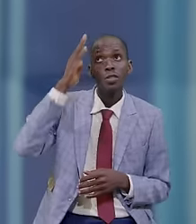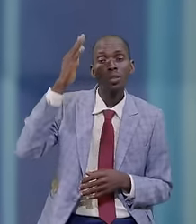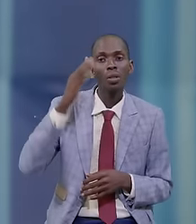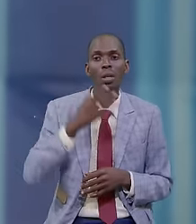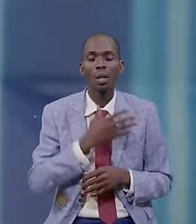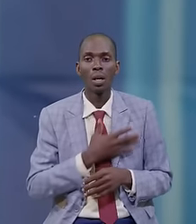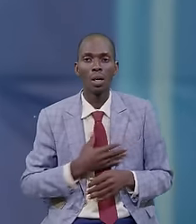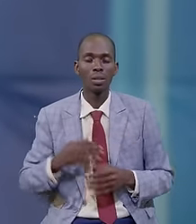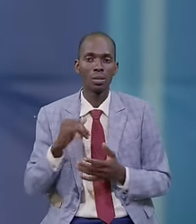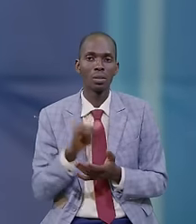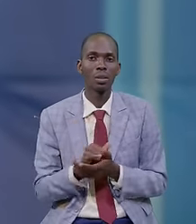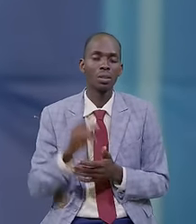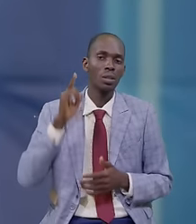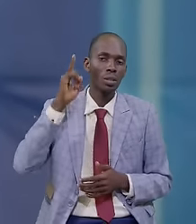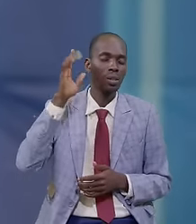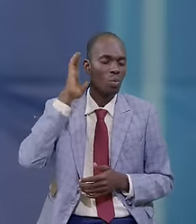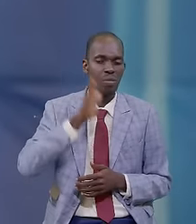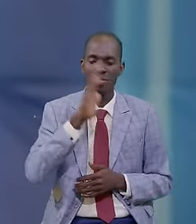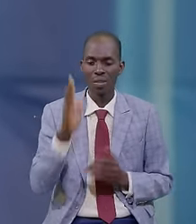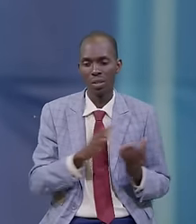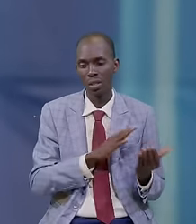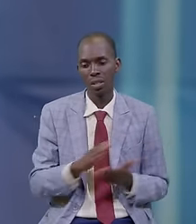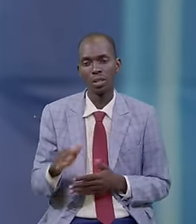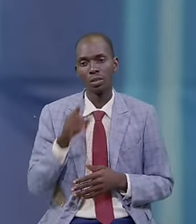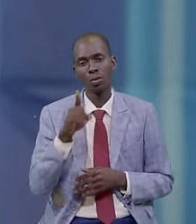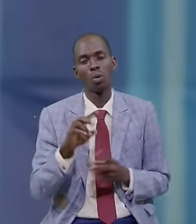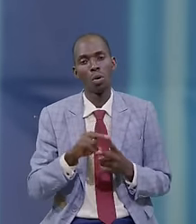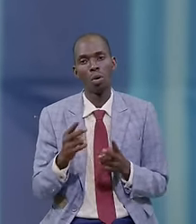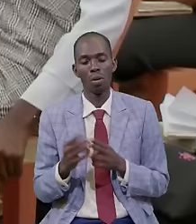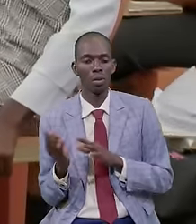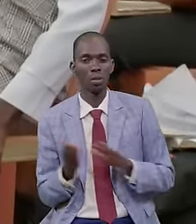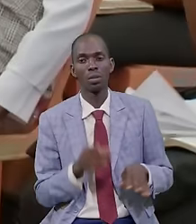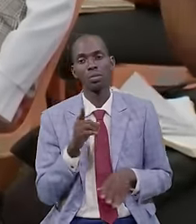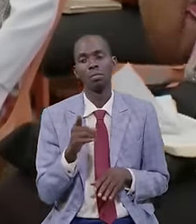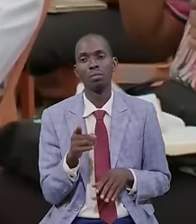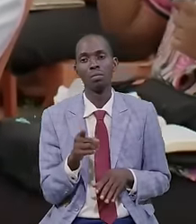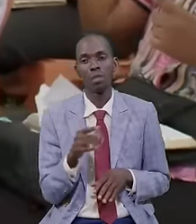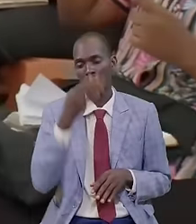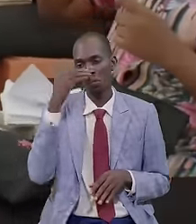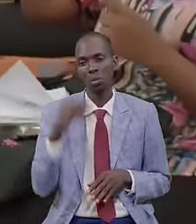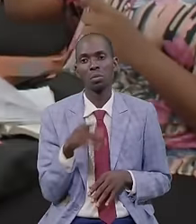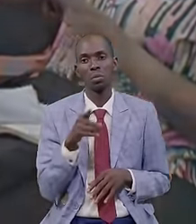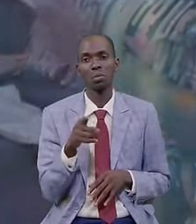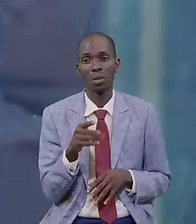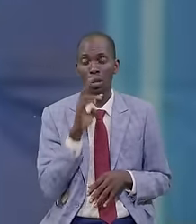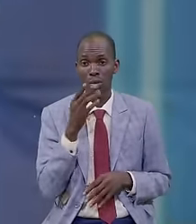you. He will never forsake you. Are you there? Or